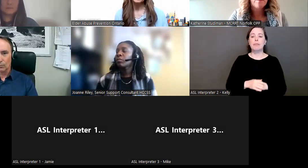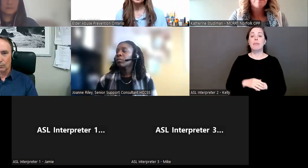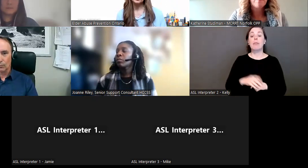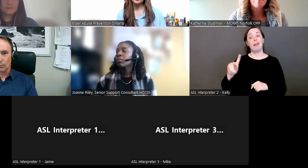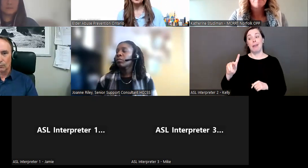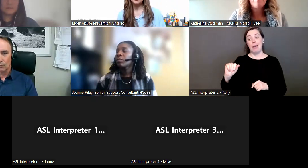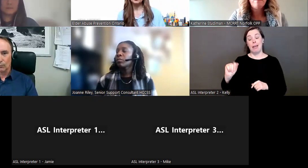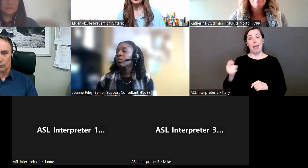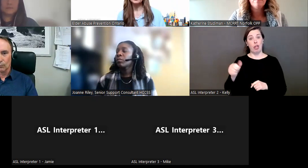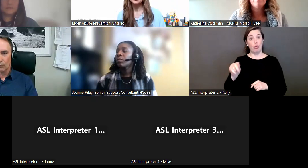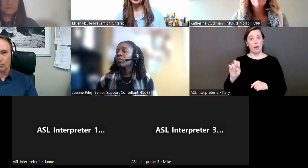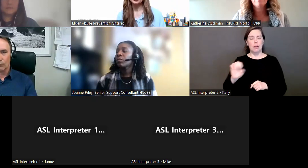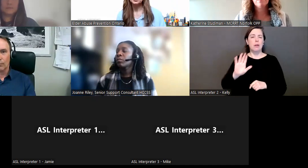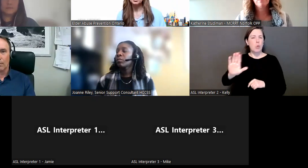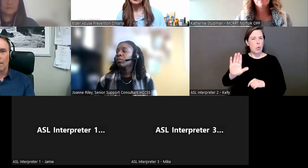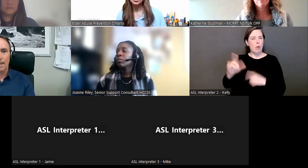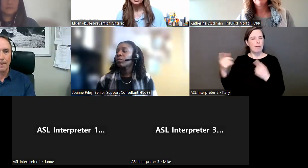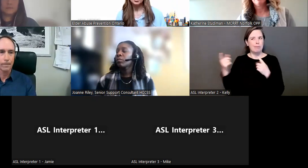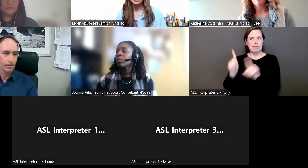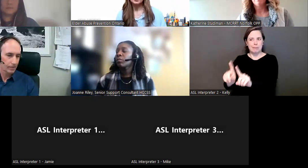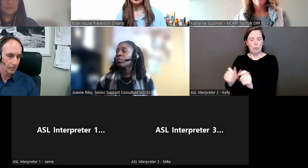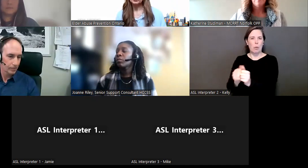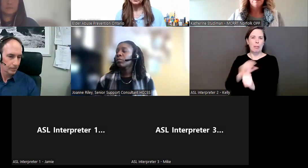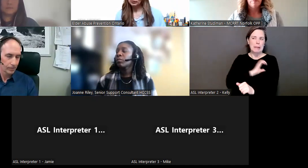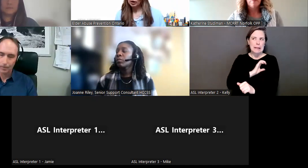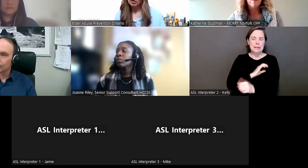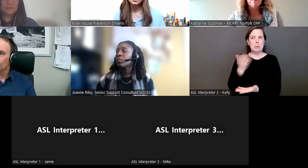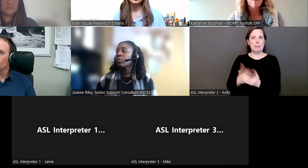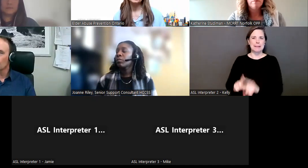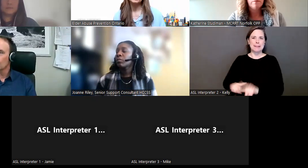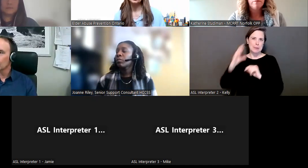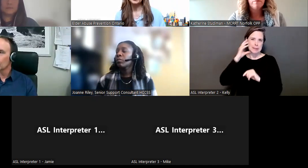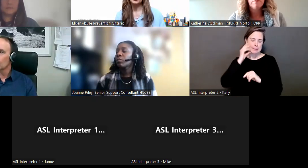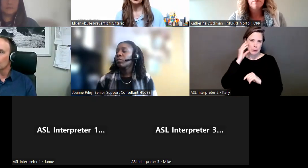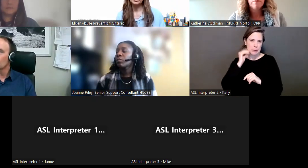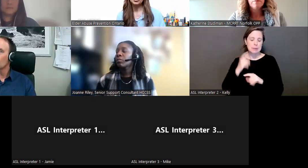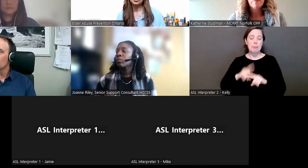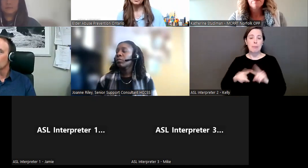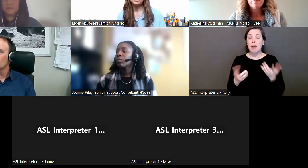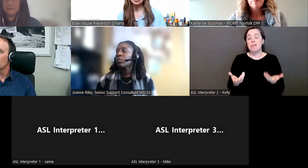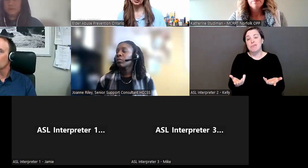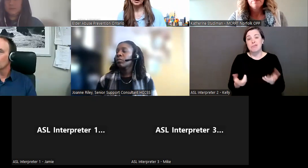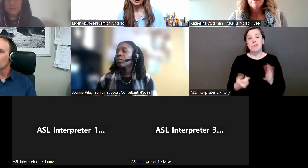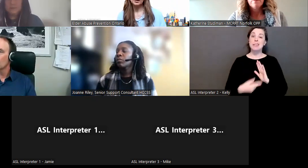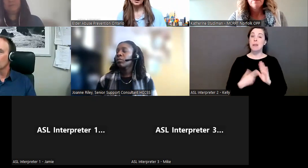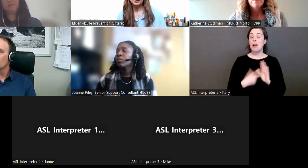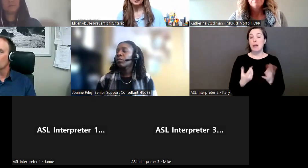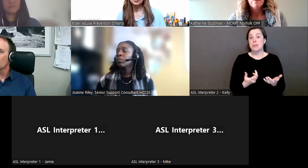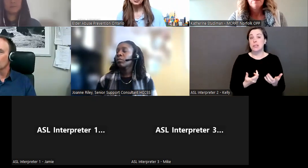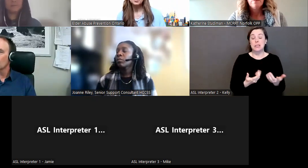response, but then people may be on a list where you just kind of, or someone calls in terms of going out in terms of